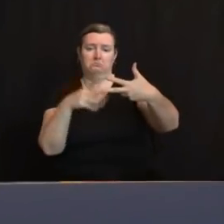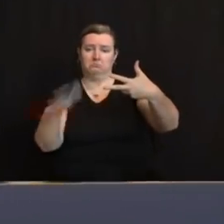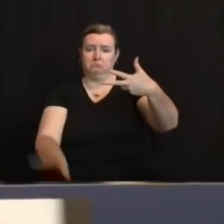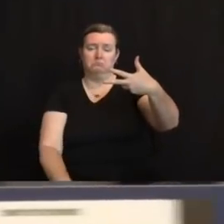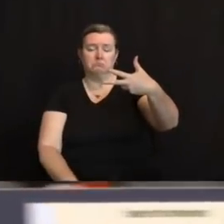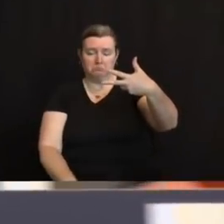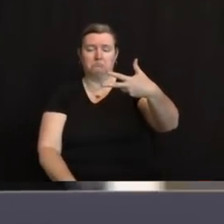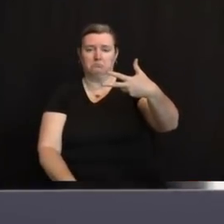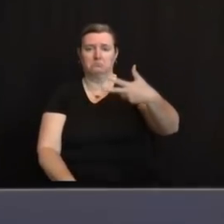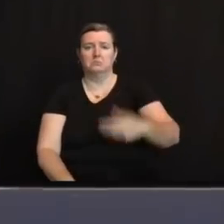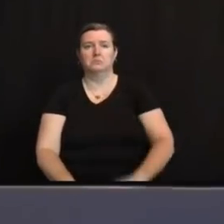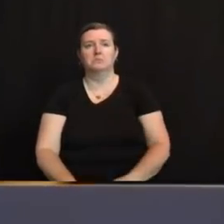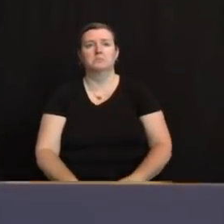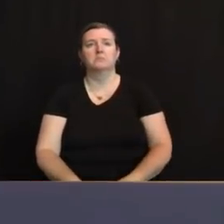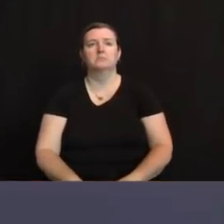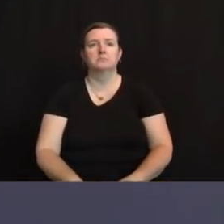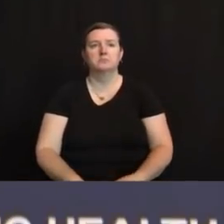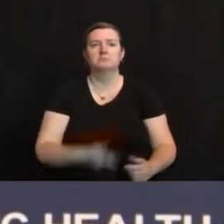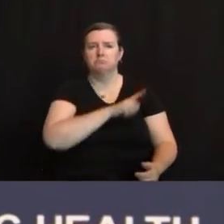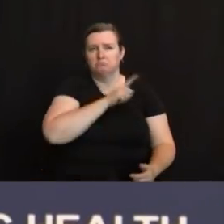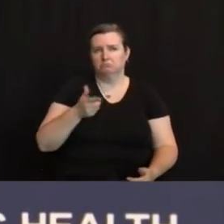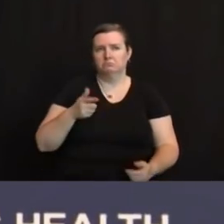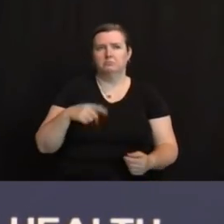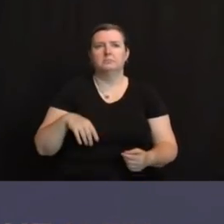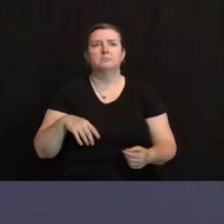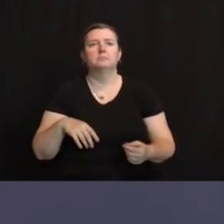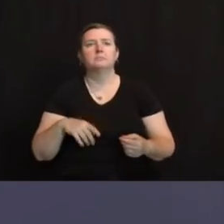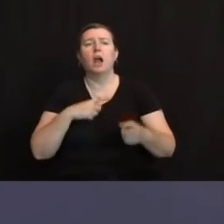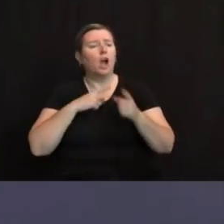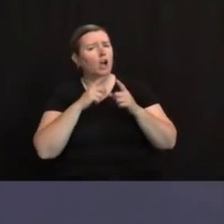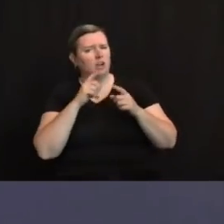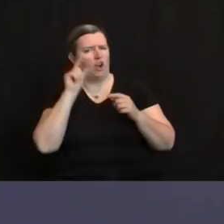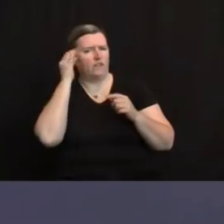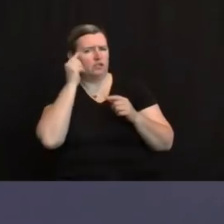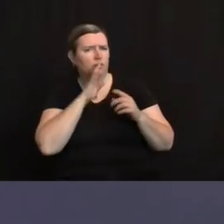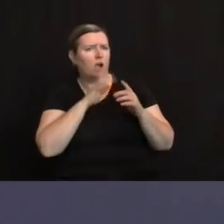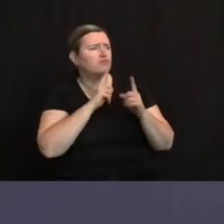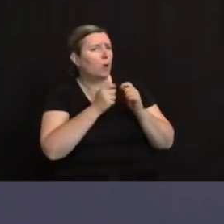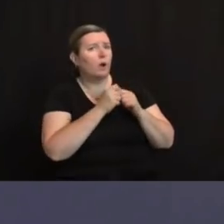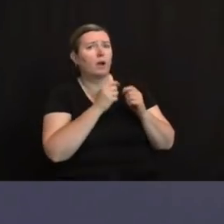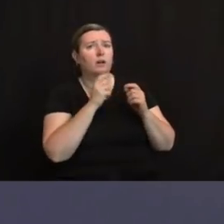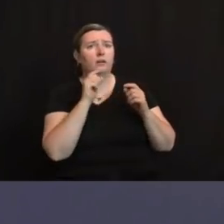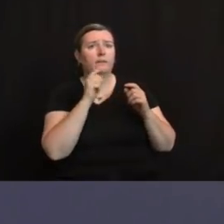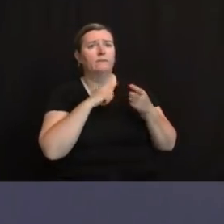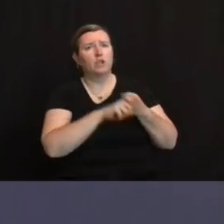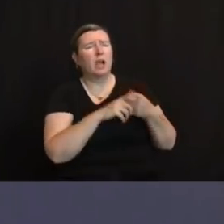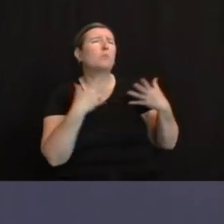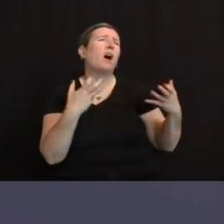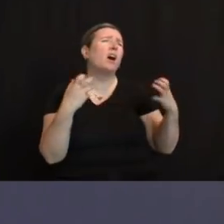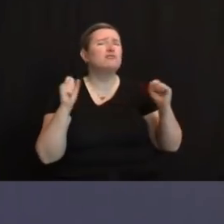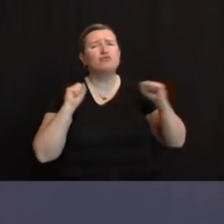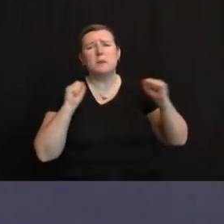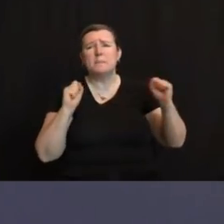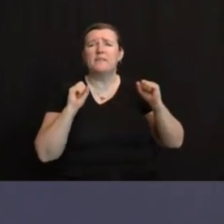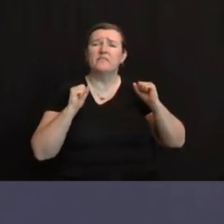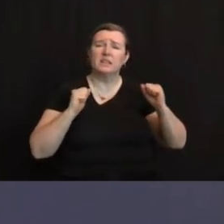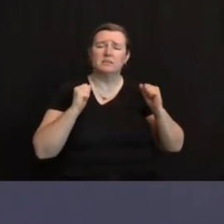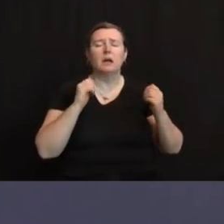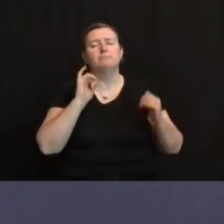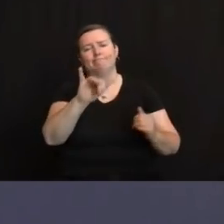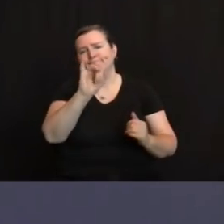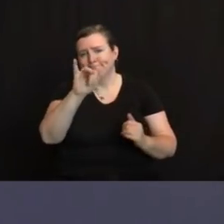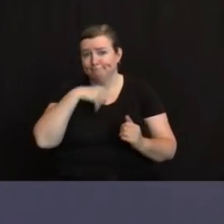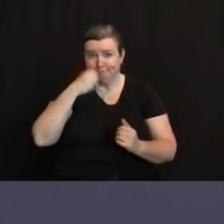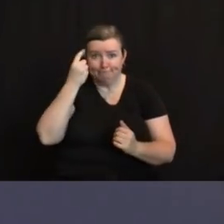You know, I spoke to a friend this morning who was pleading with me on gyms and health clubs, and I know we've already signaled that we're taking a modest